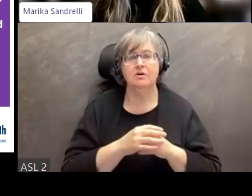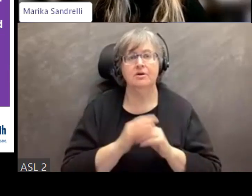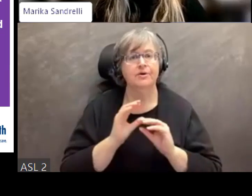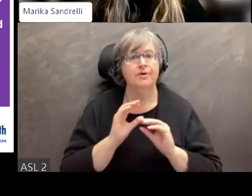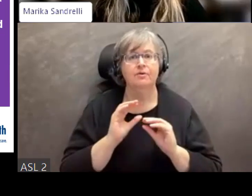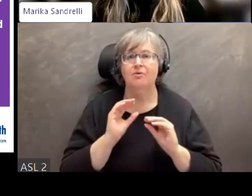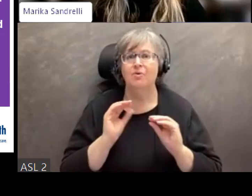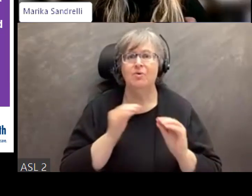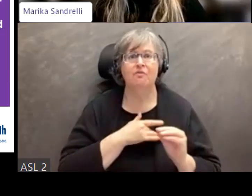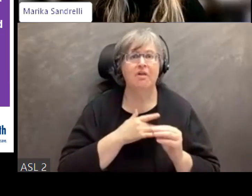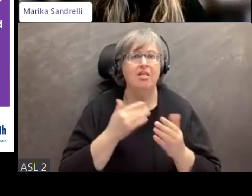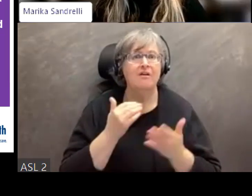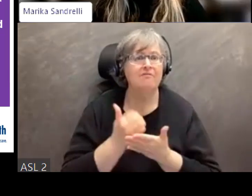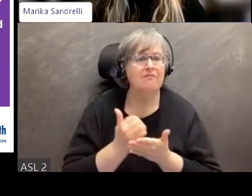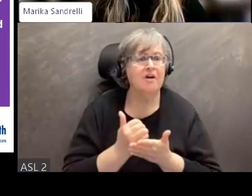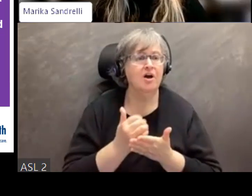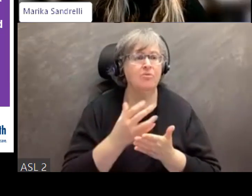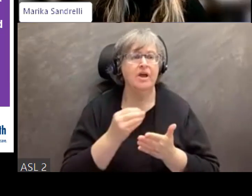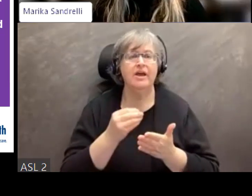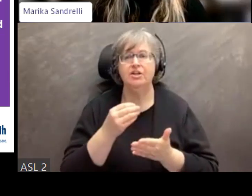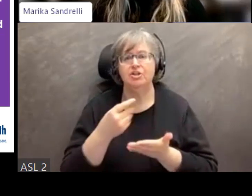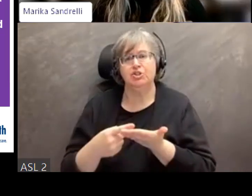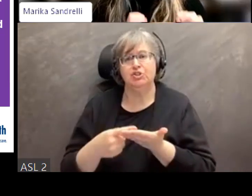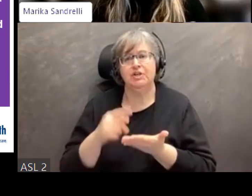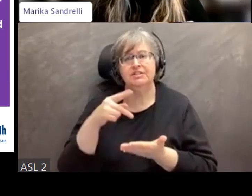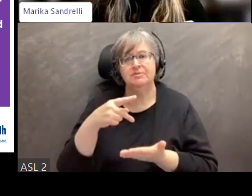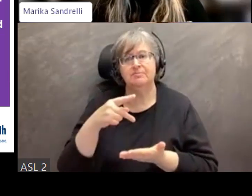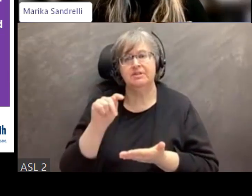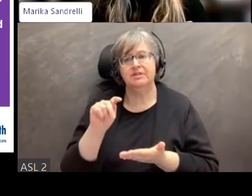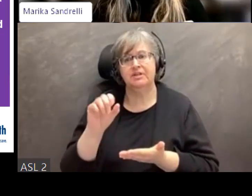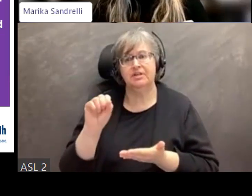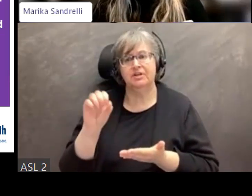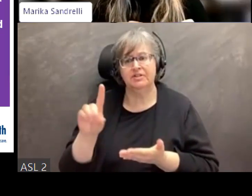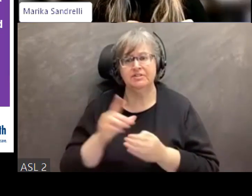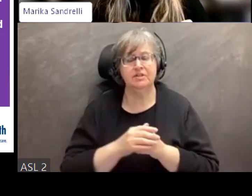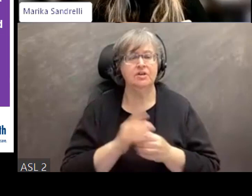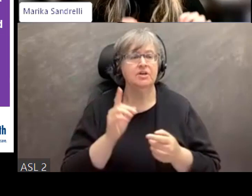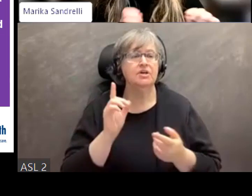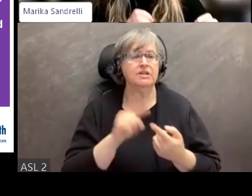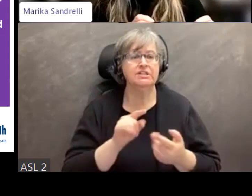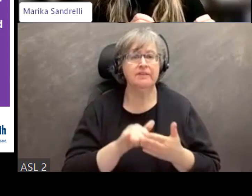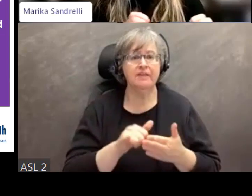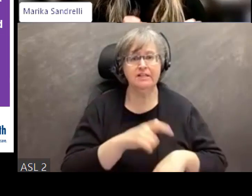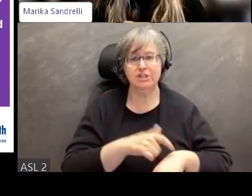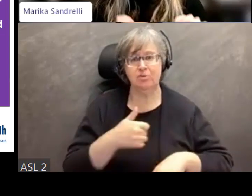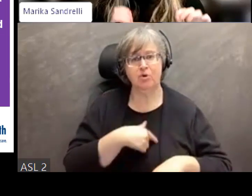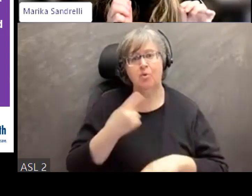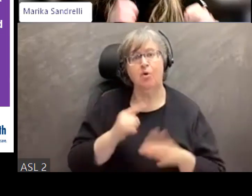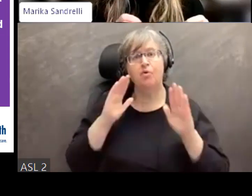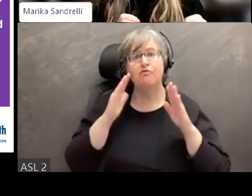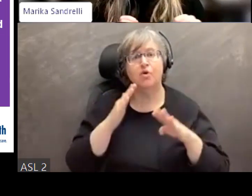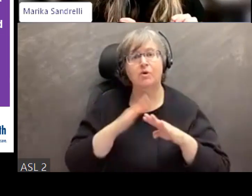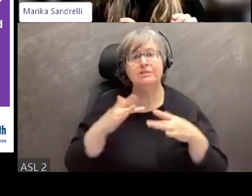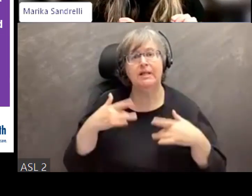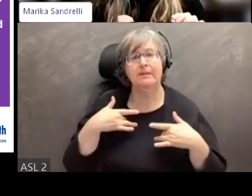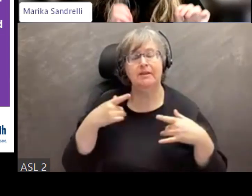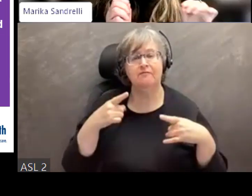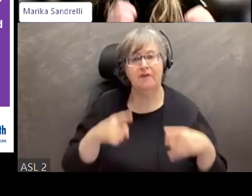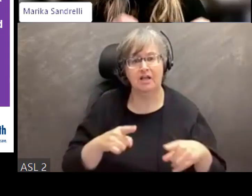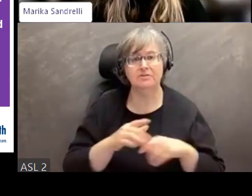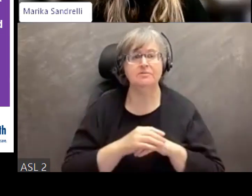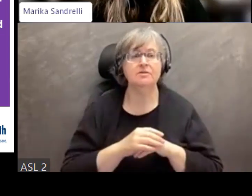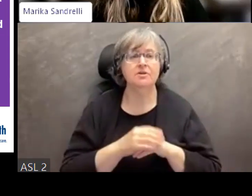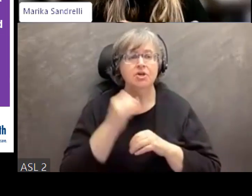or horror, and talks about PTSD. What was important there that up until that time, we only focused on